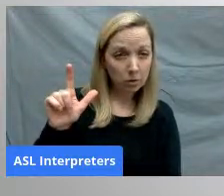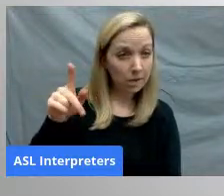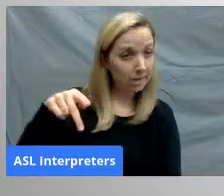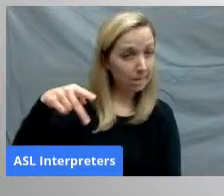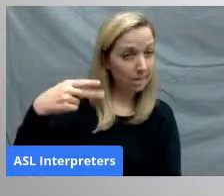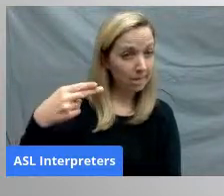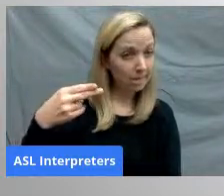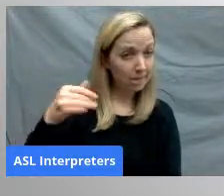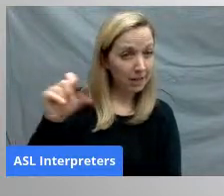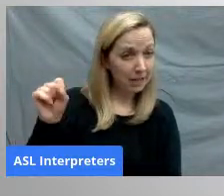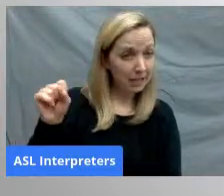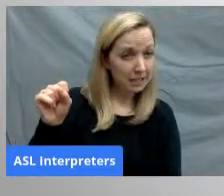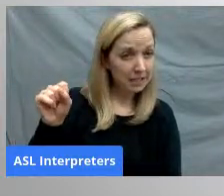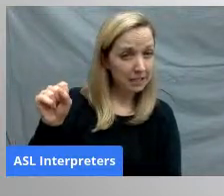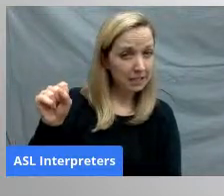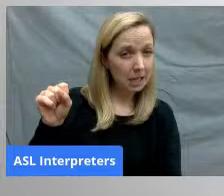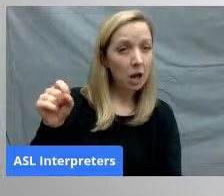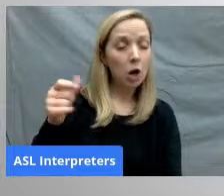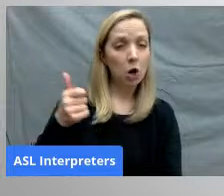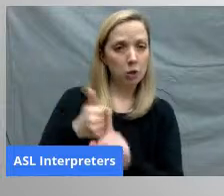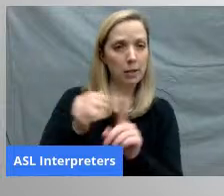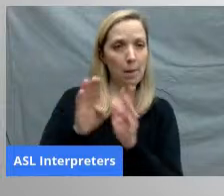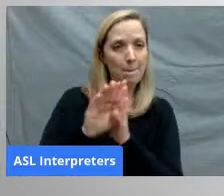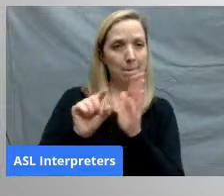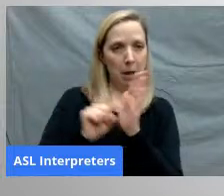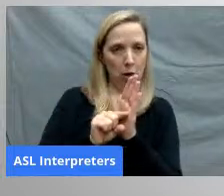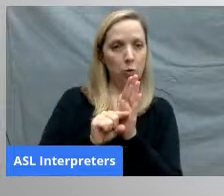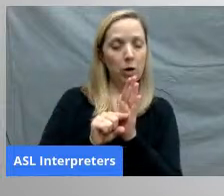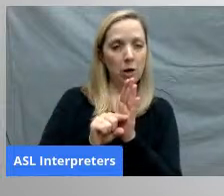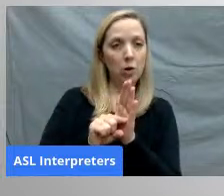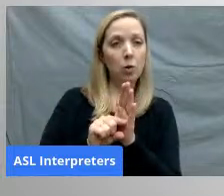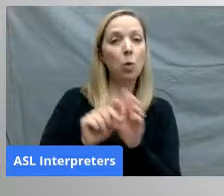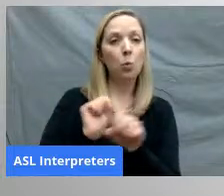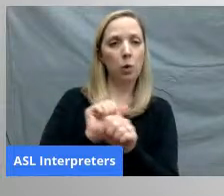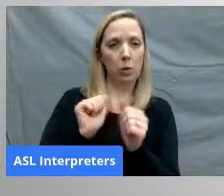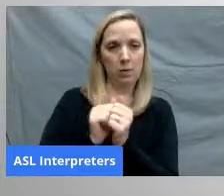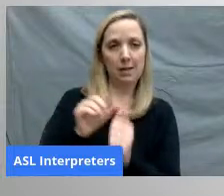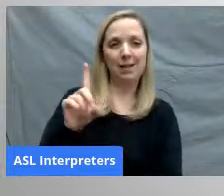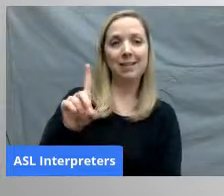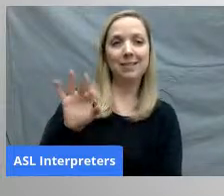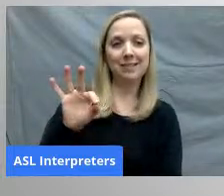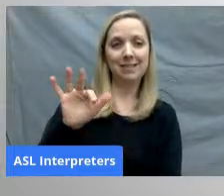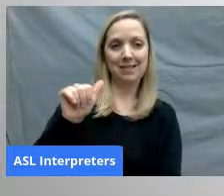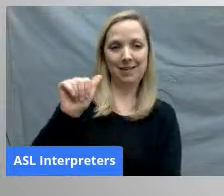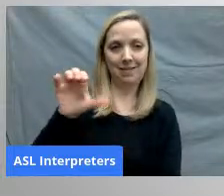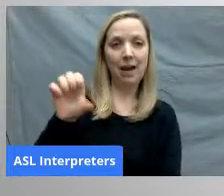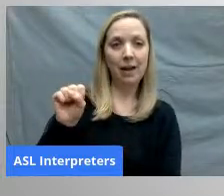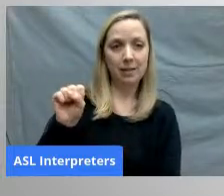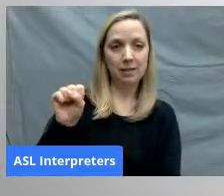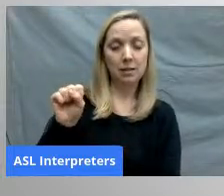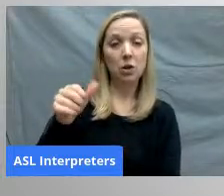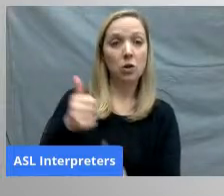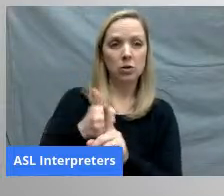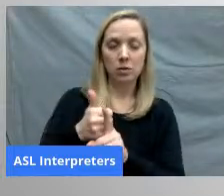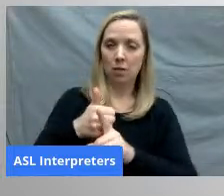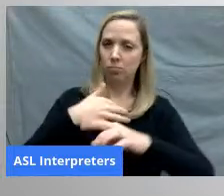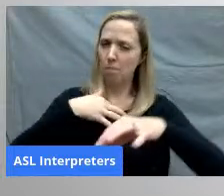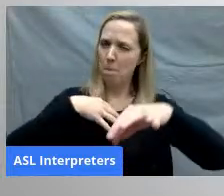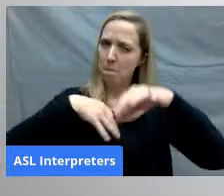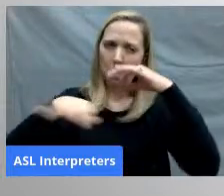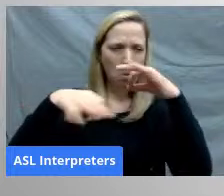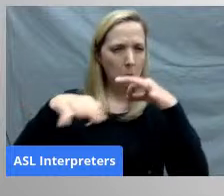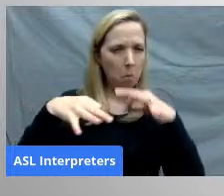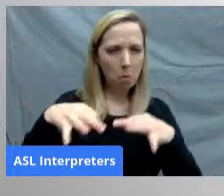understand, she actually has a background in DeFi, so she gave a lot of insight about the investigations, and there was a lot